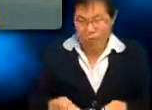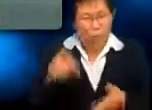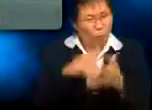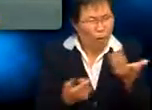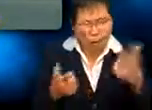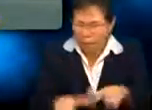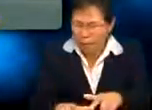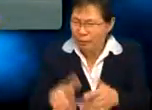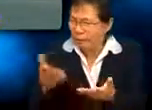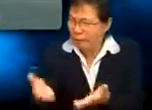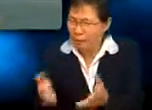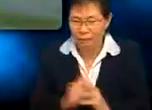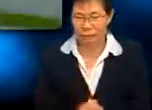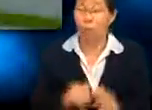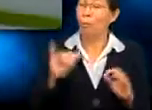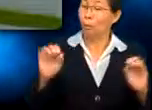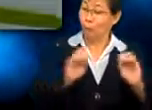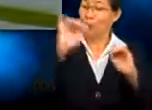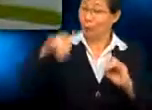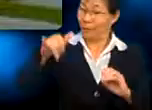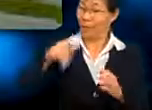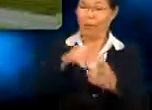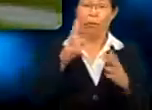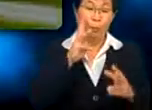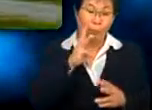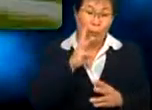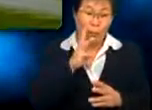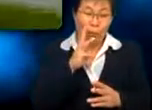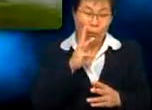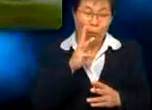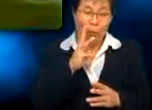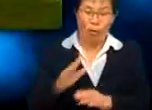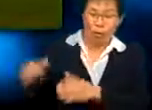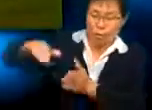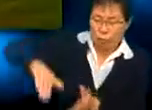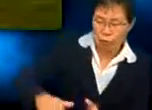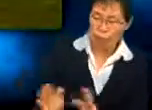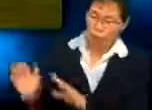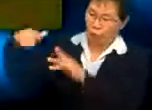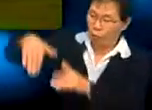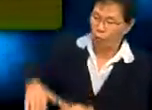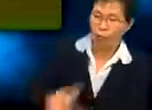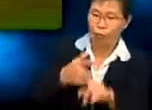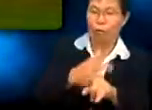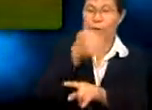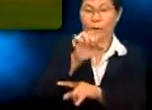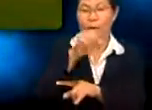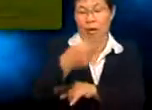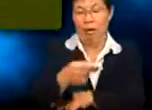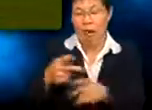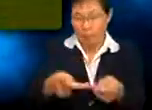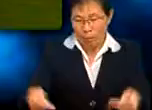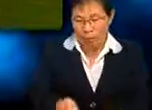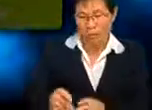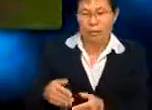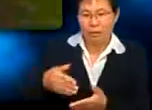What happens there? Oh yes, the water that overflows from the ash pond is directed out